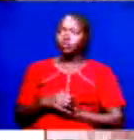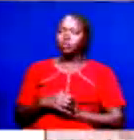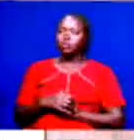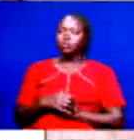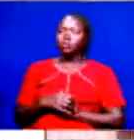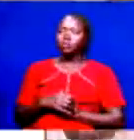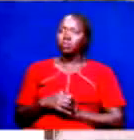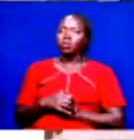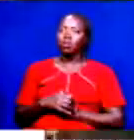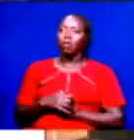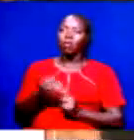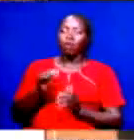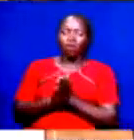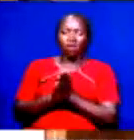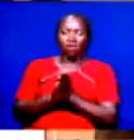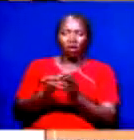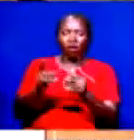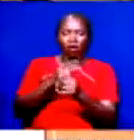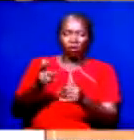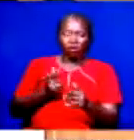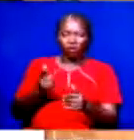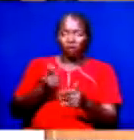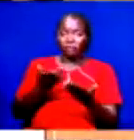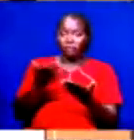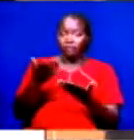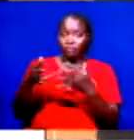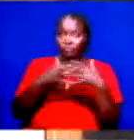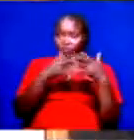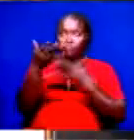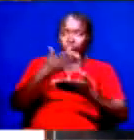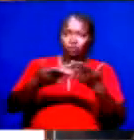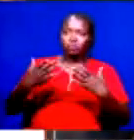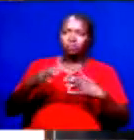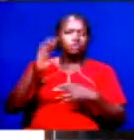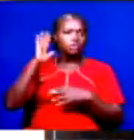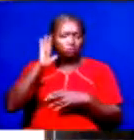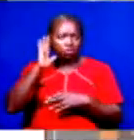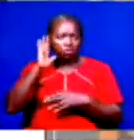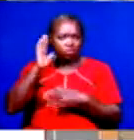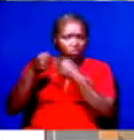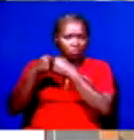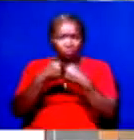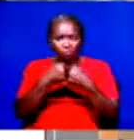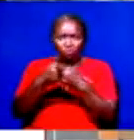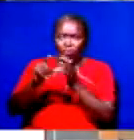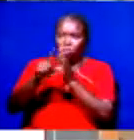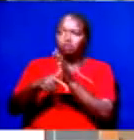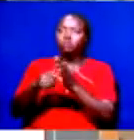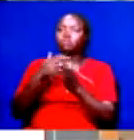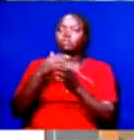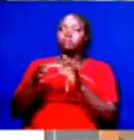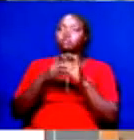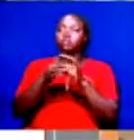The First Lady of the United States, Jill Biden, will interact with the residents listening to their challenges and later called for collaboration of